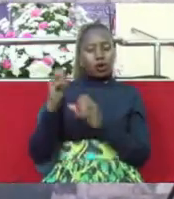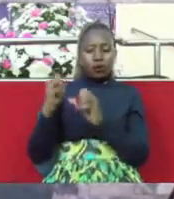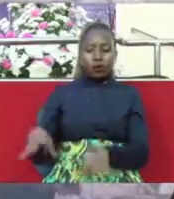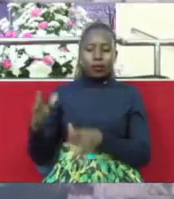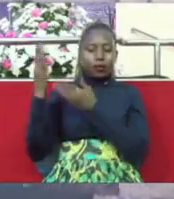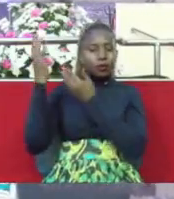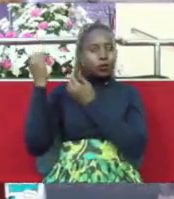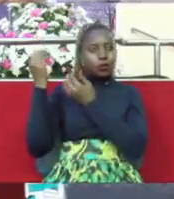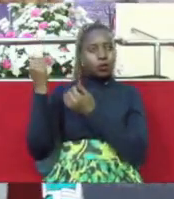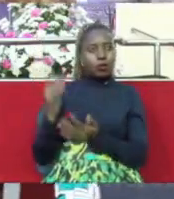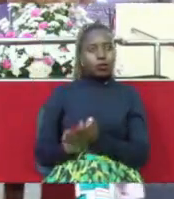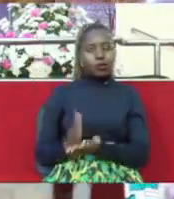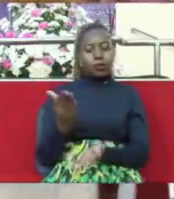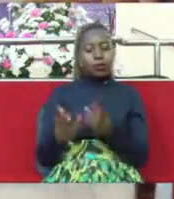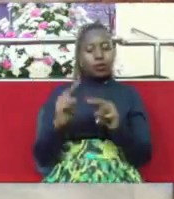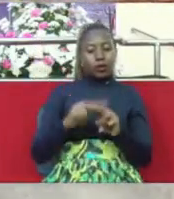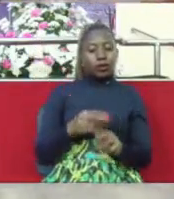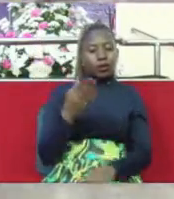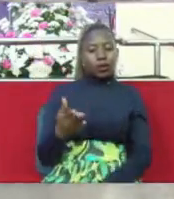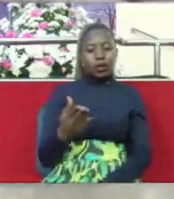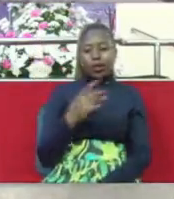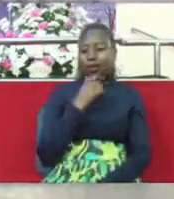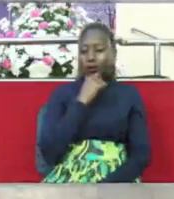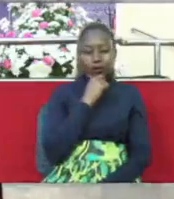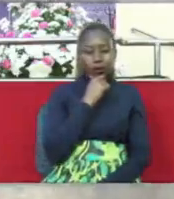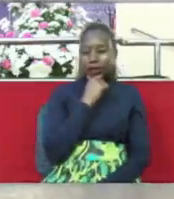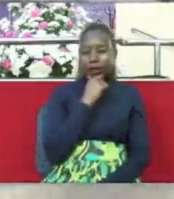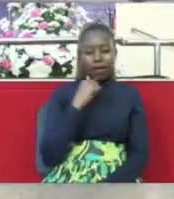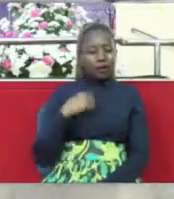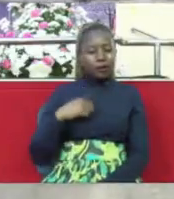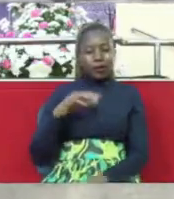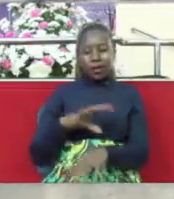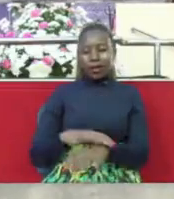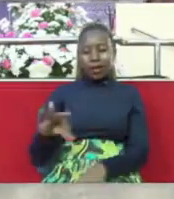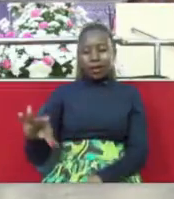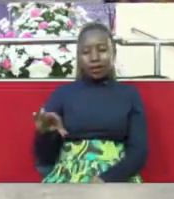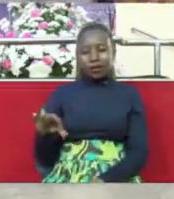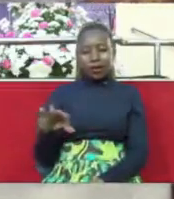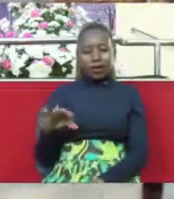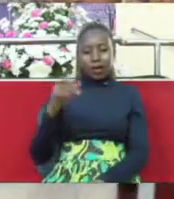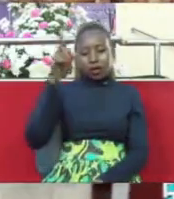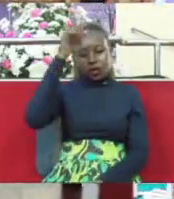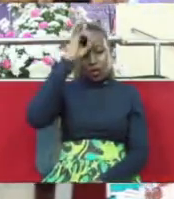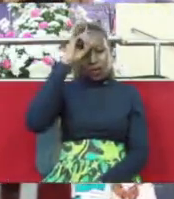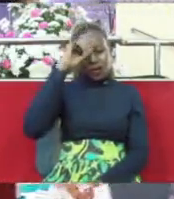even seated there and you're wondering, where am I going to get fare to my up country? You are discouraged.